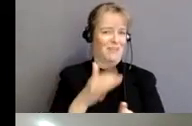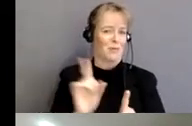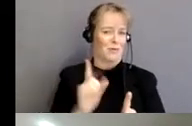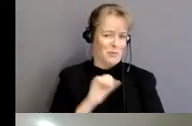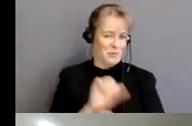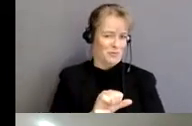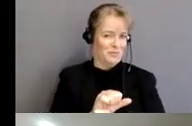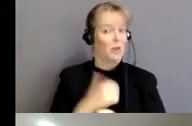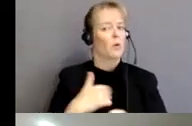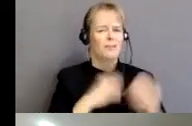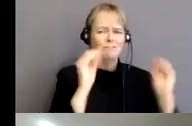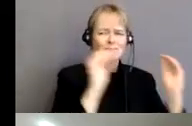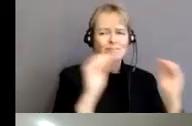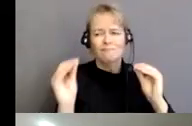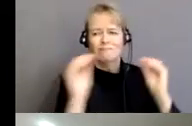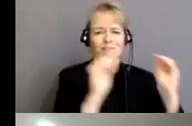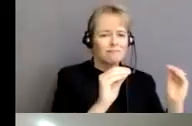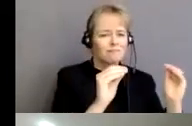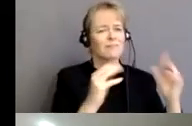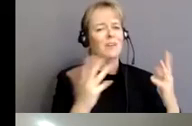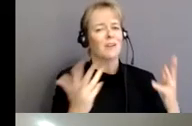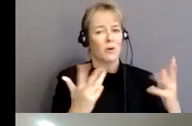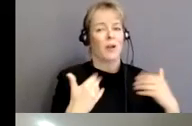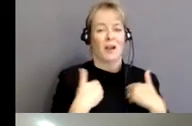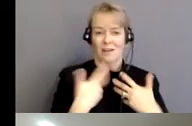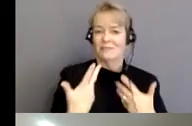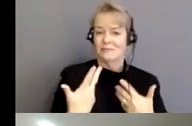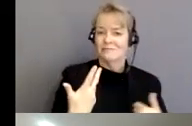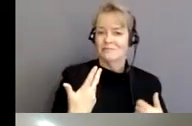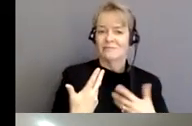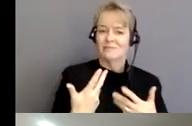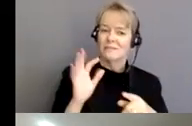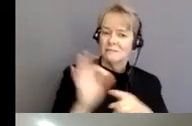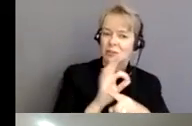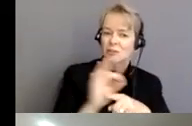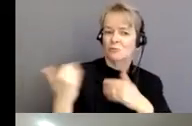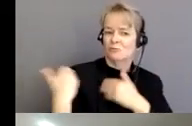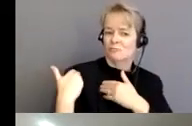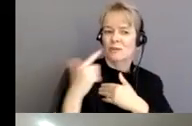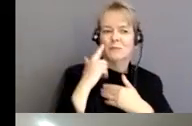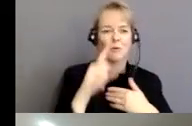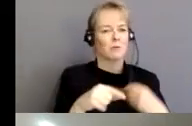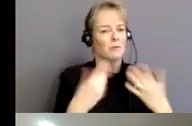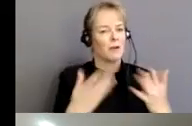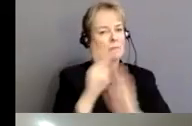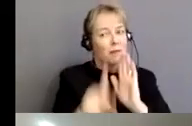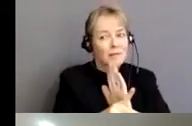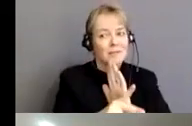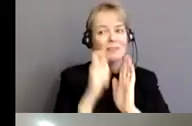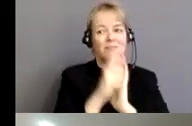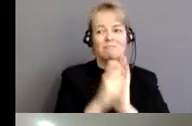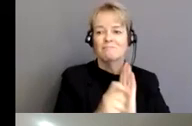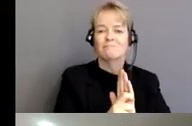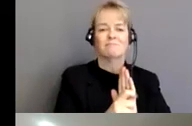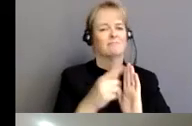we educate people, we have a policy function, we do research, certainly we do investor